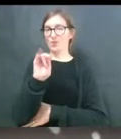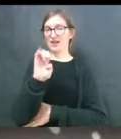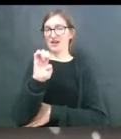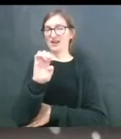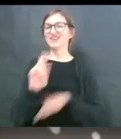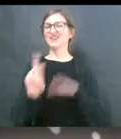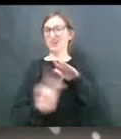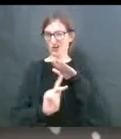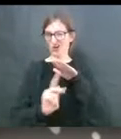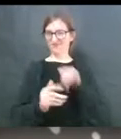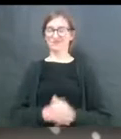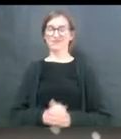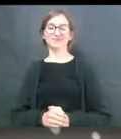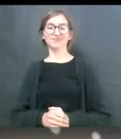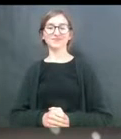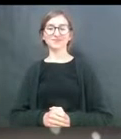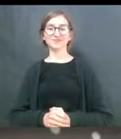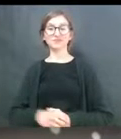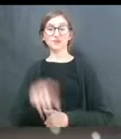Today's lunch choices